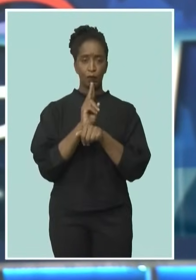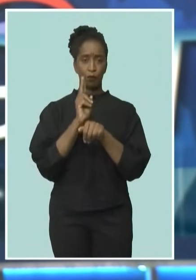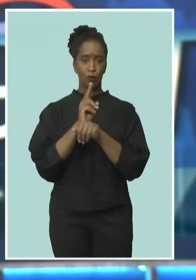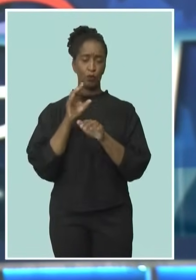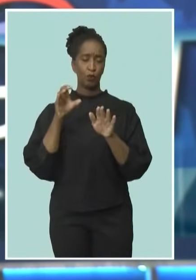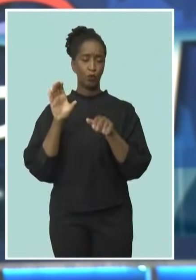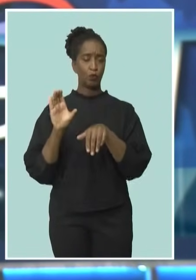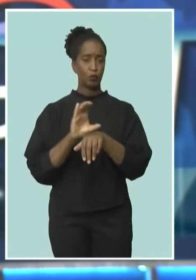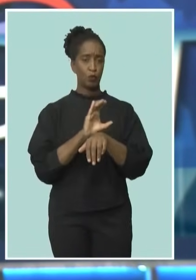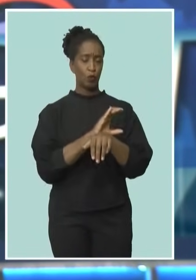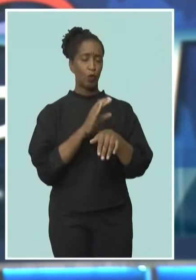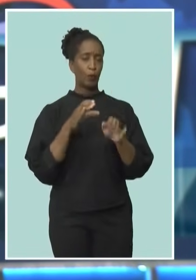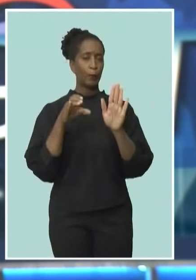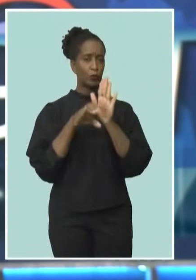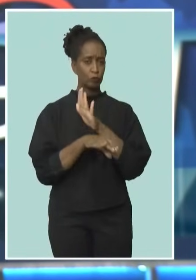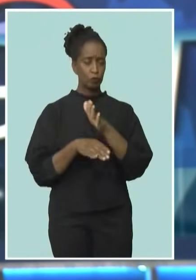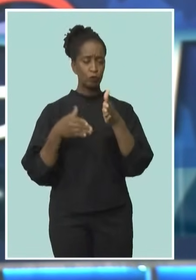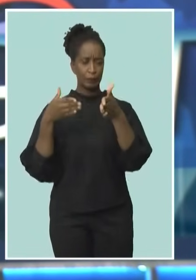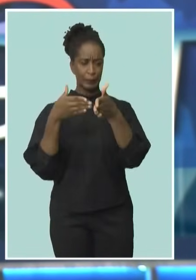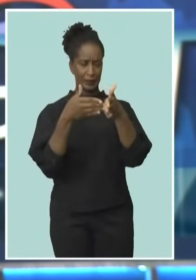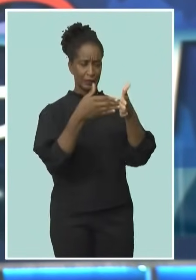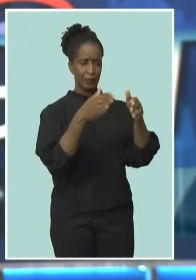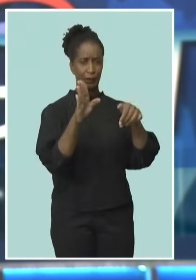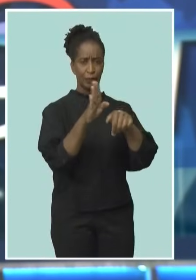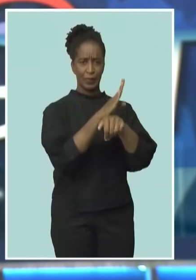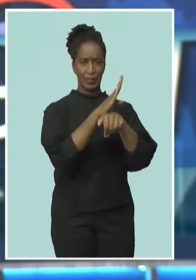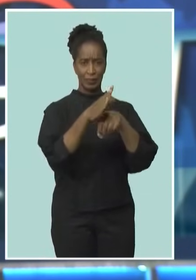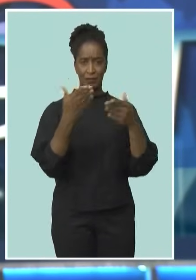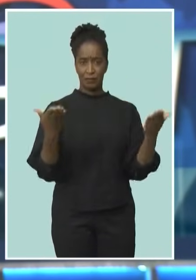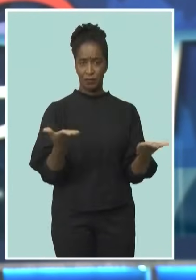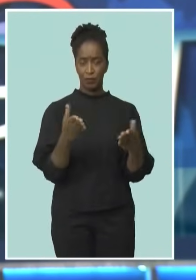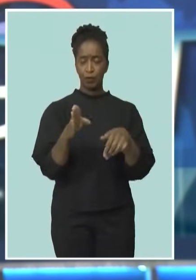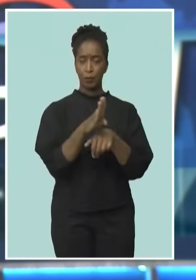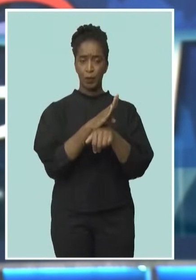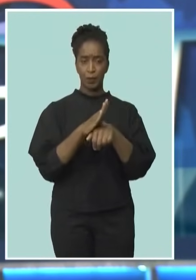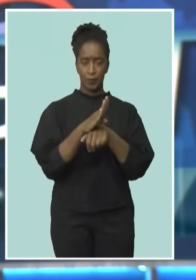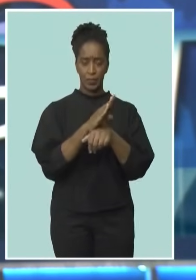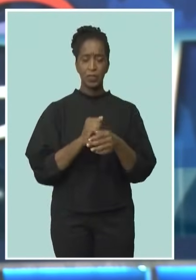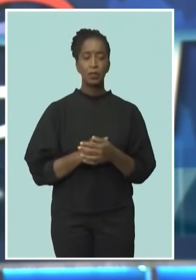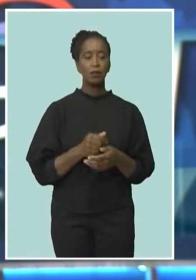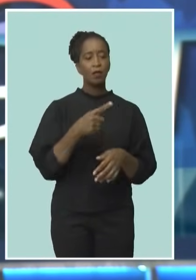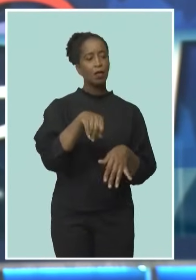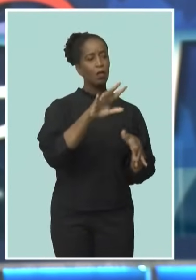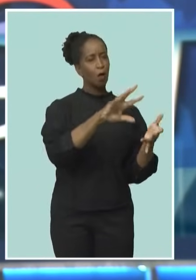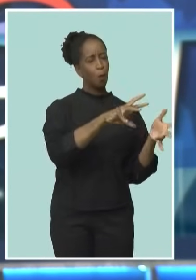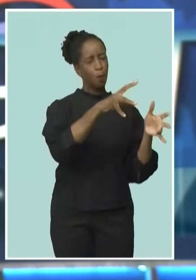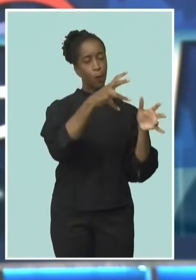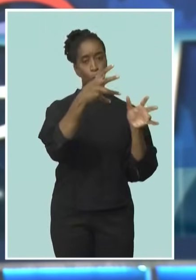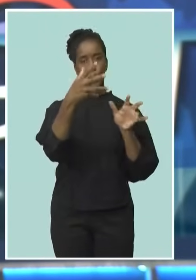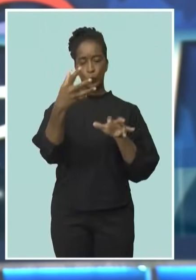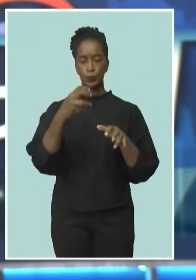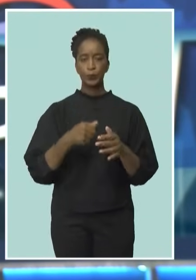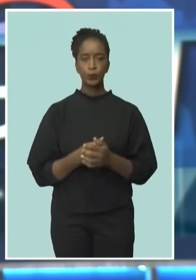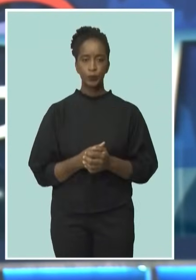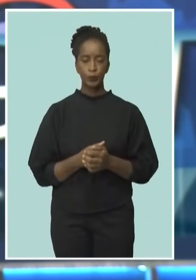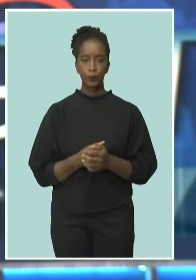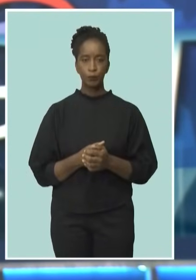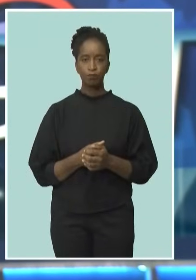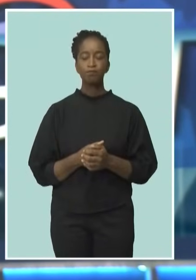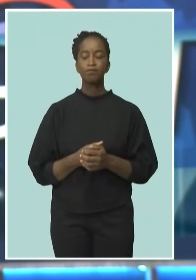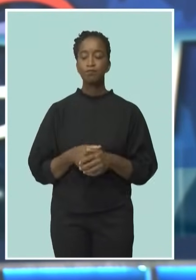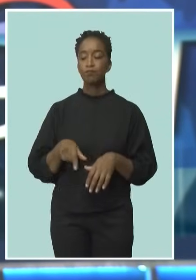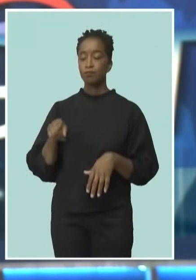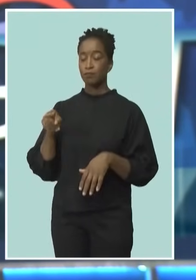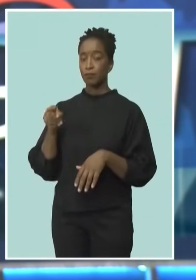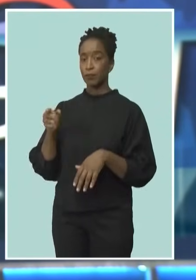Barbados-based businesses, causing several financial and other disruptions. Cybersecurity expert